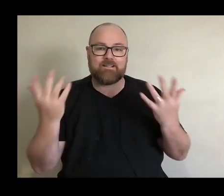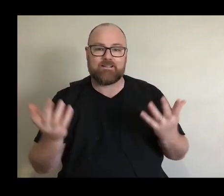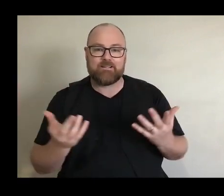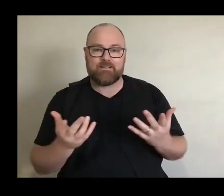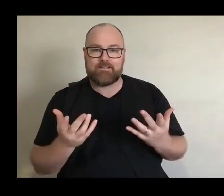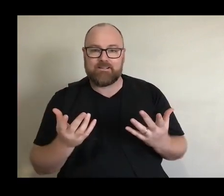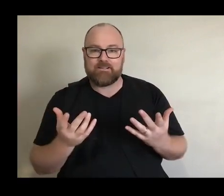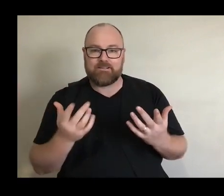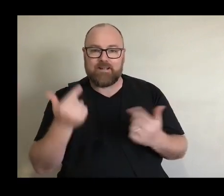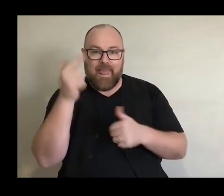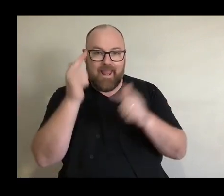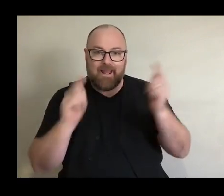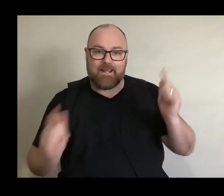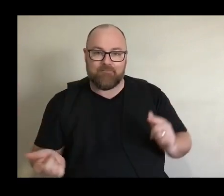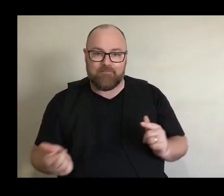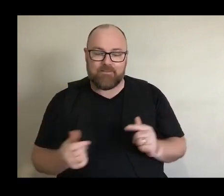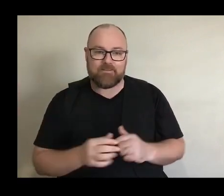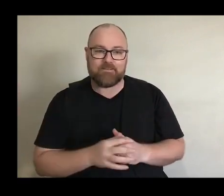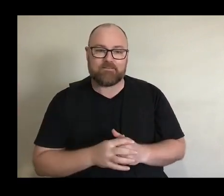through the leaves.